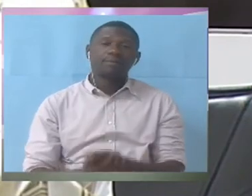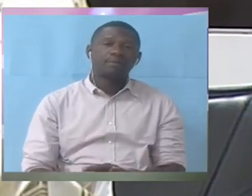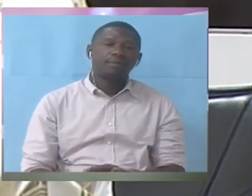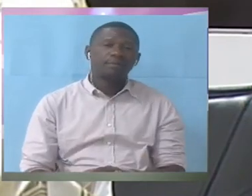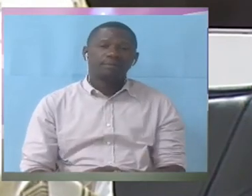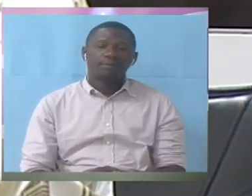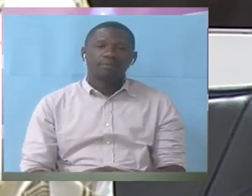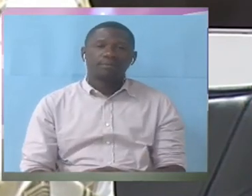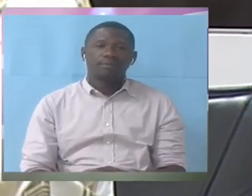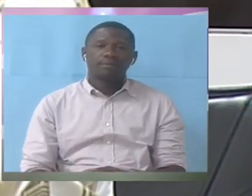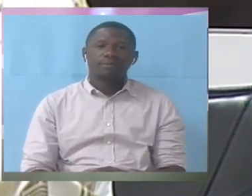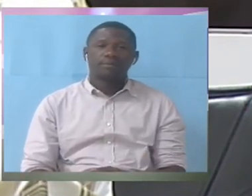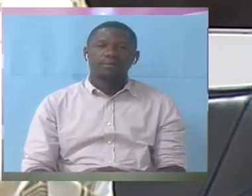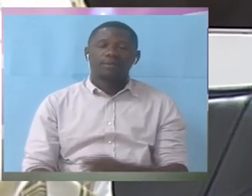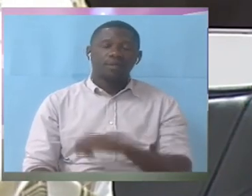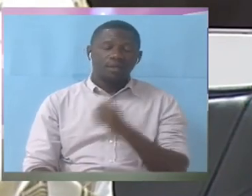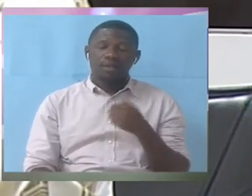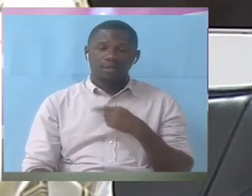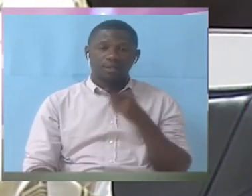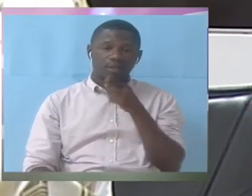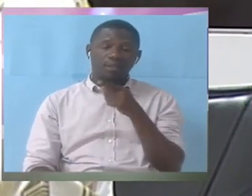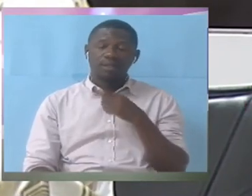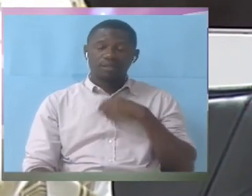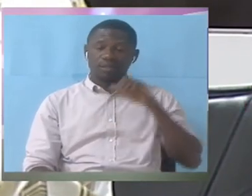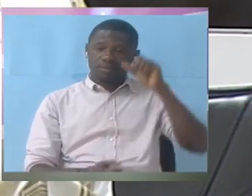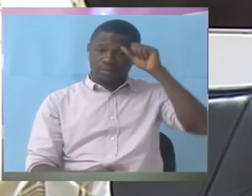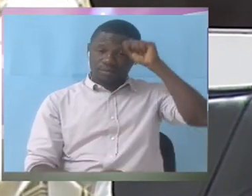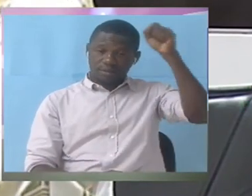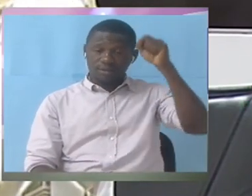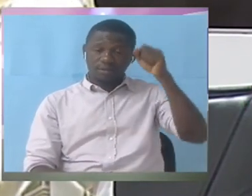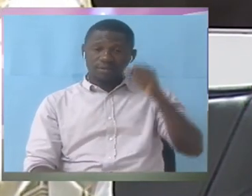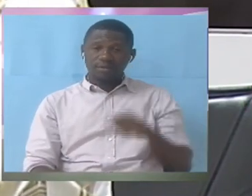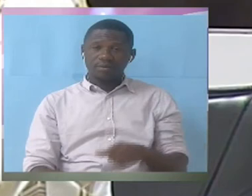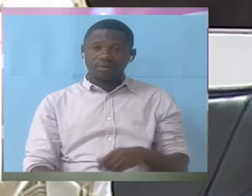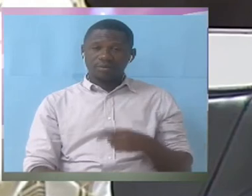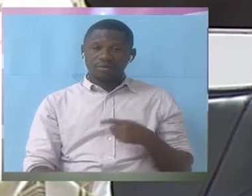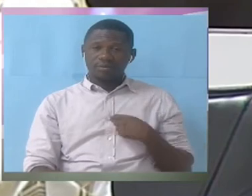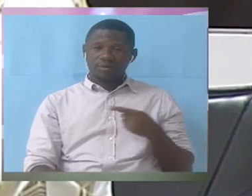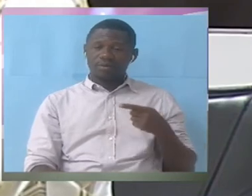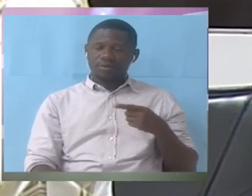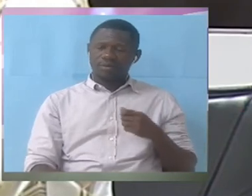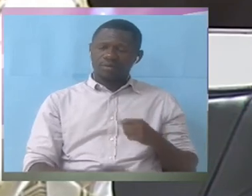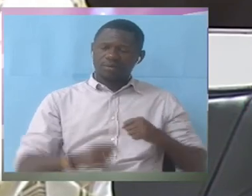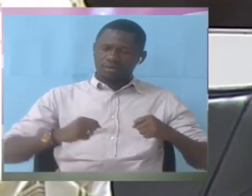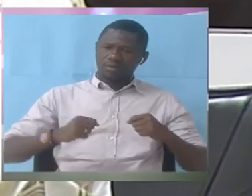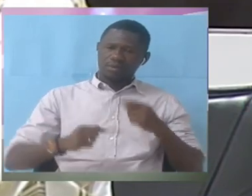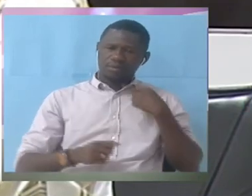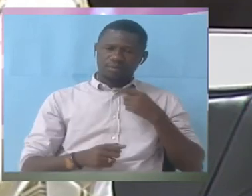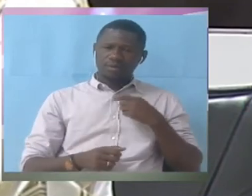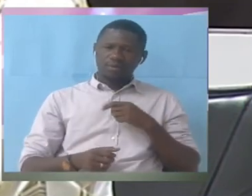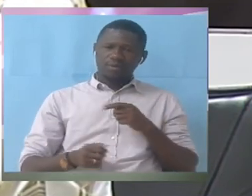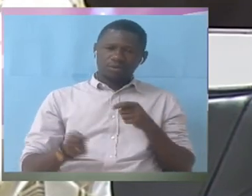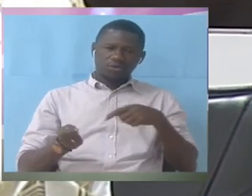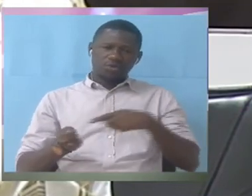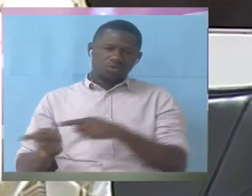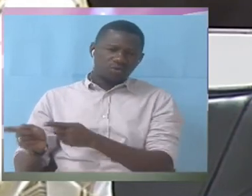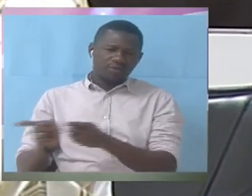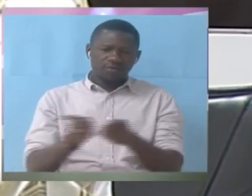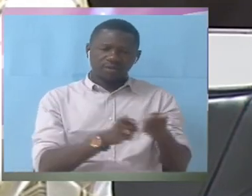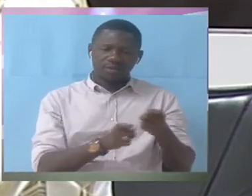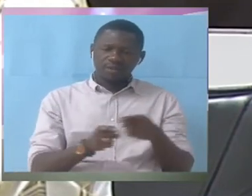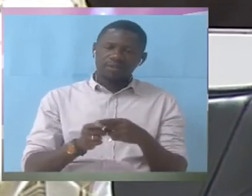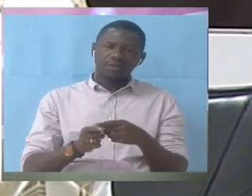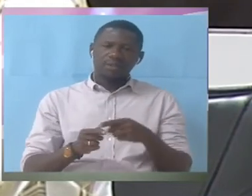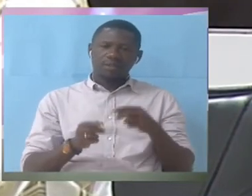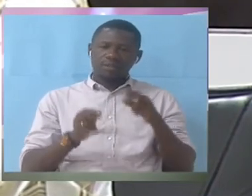that he as president should concern himself with governing the state rather than